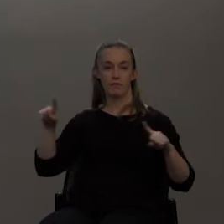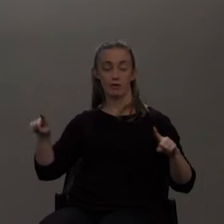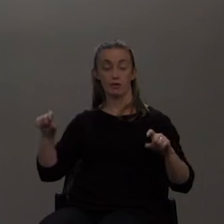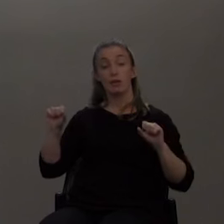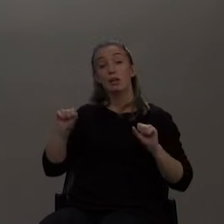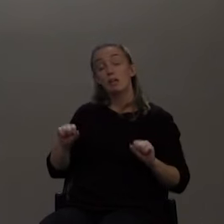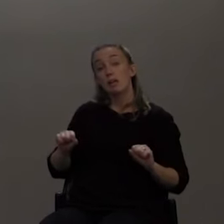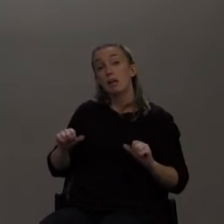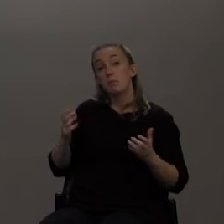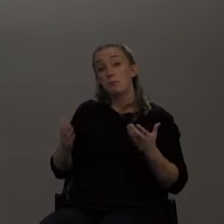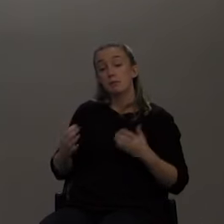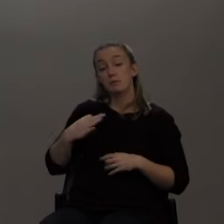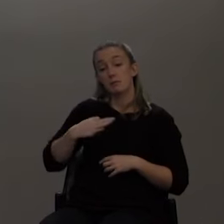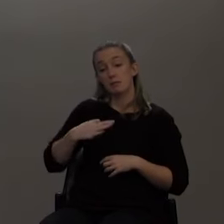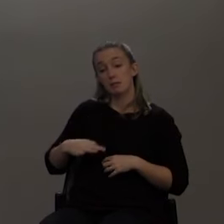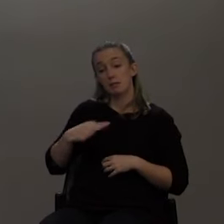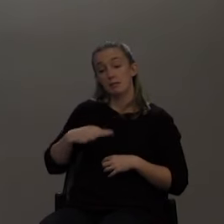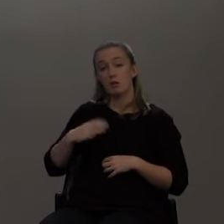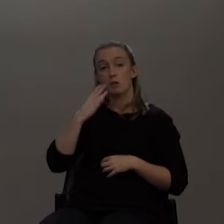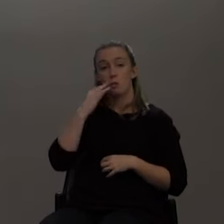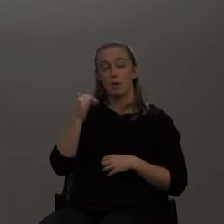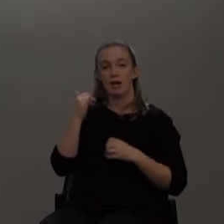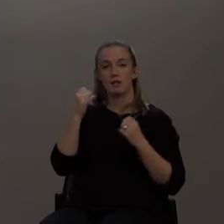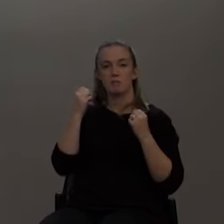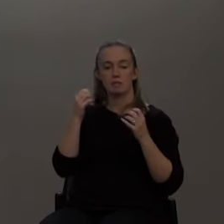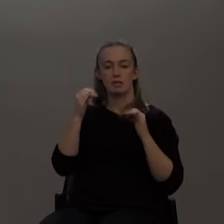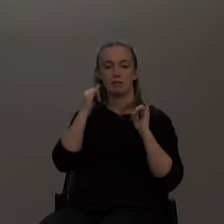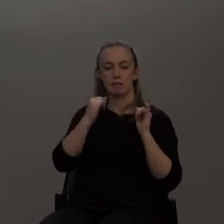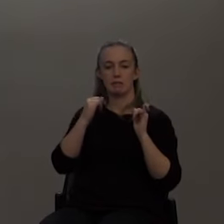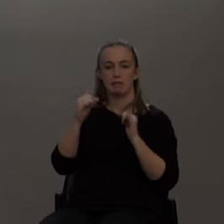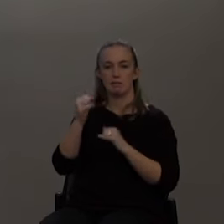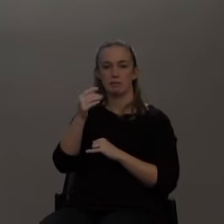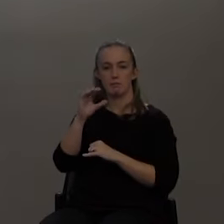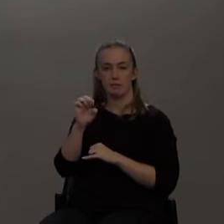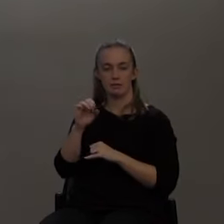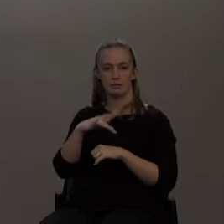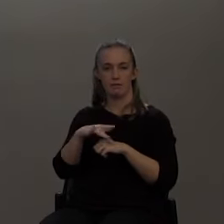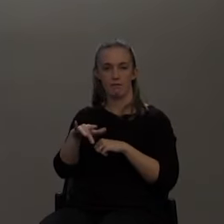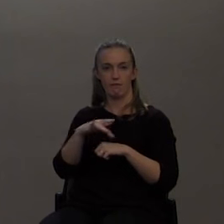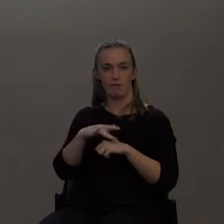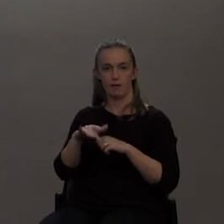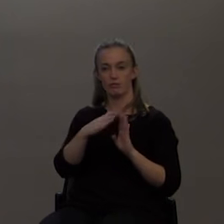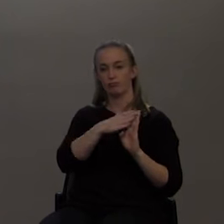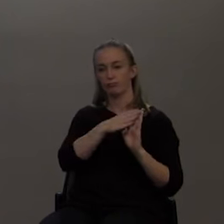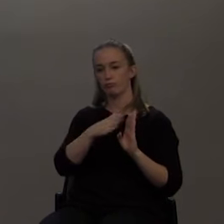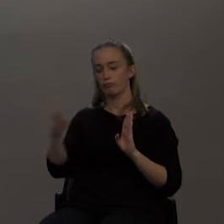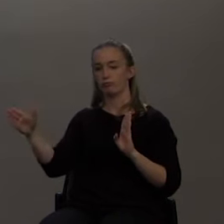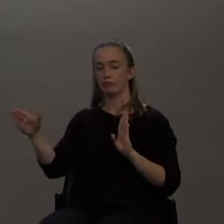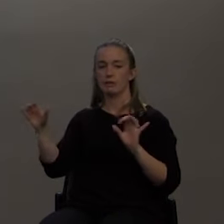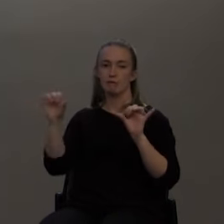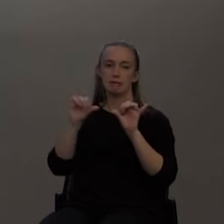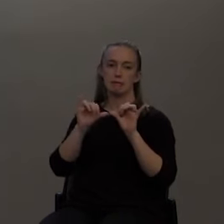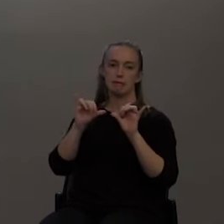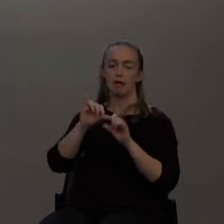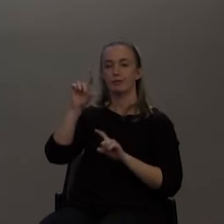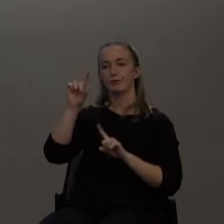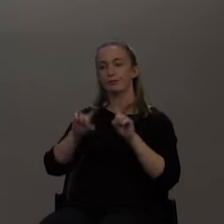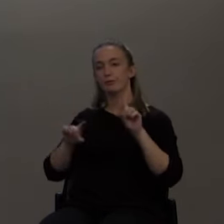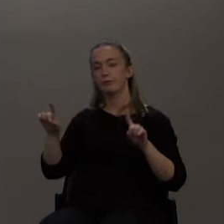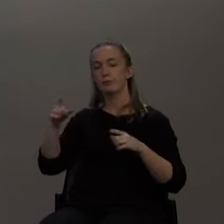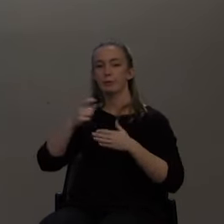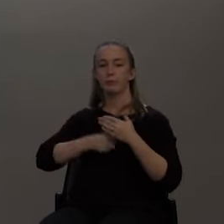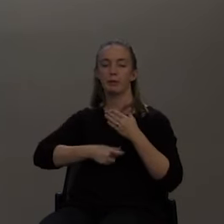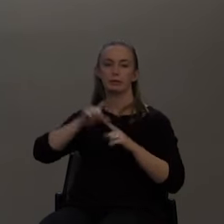be a benefit because there's a lot of individual space available at a range of different sizes and different price rates and